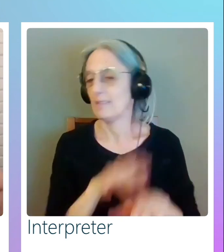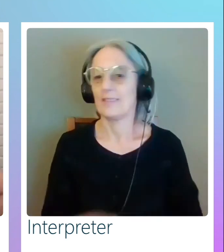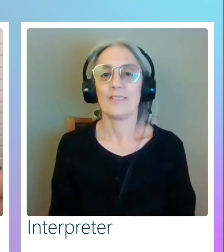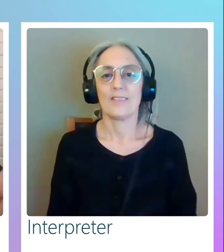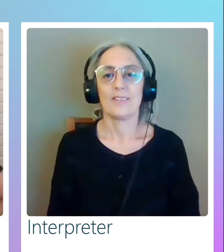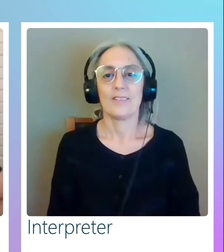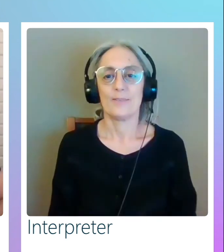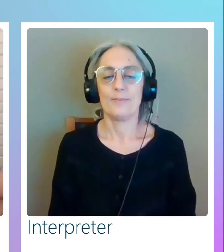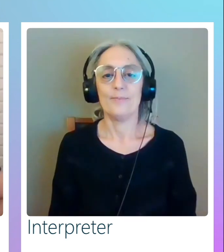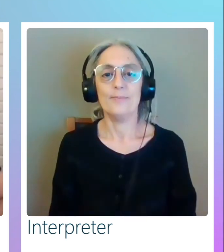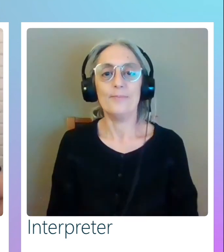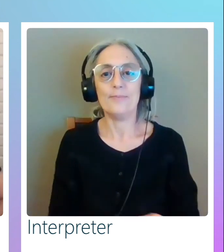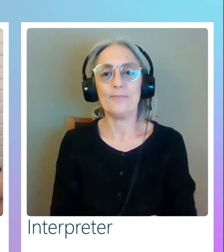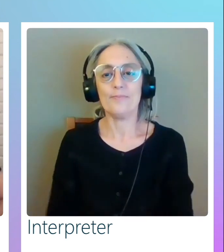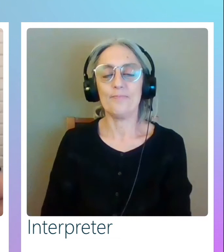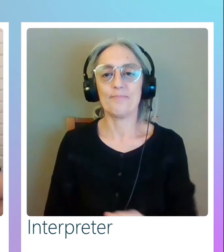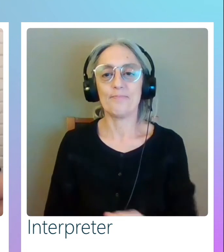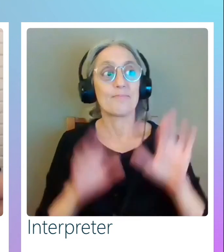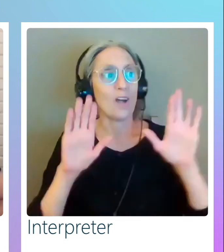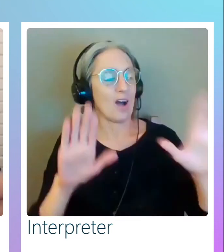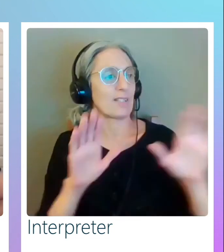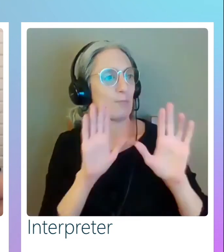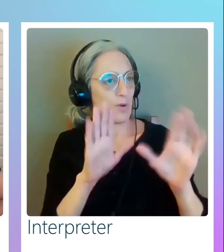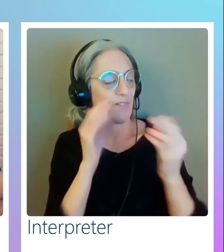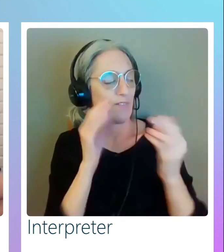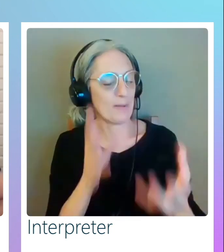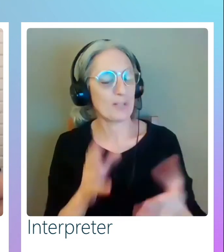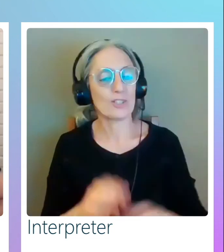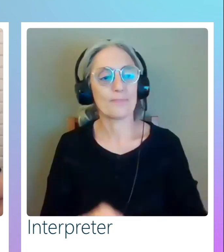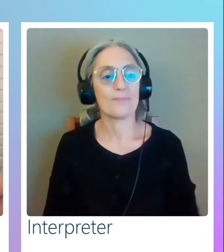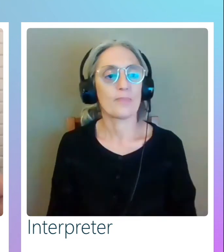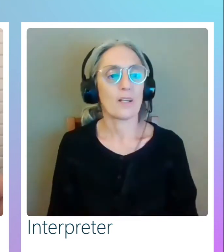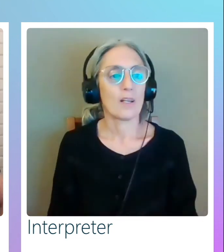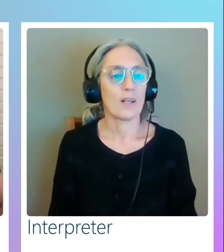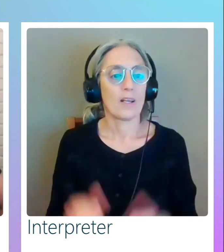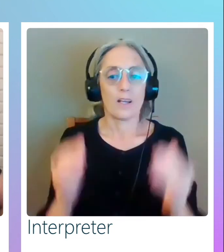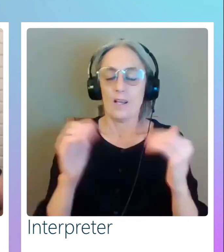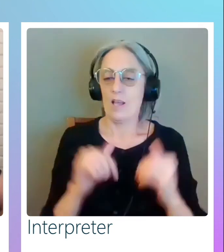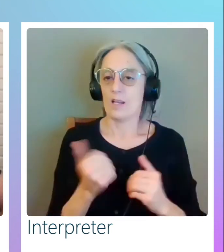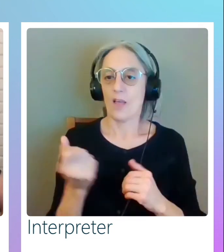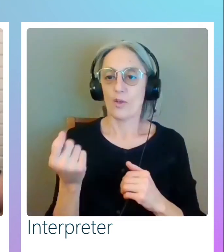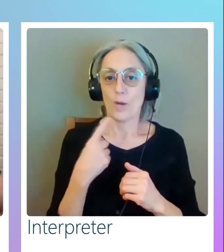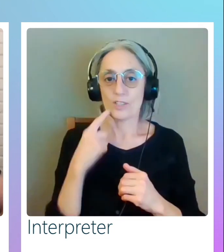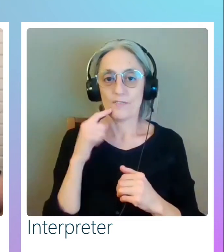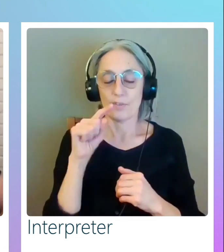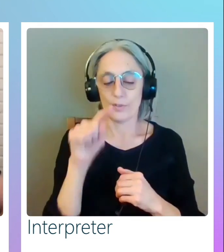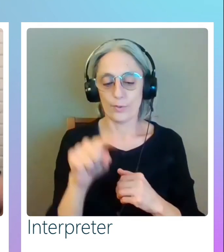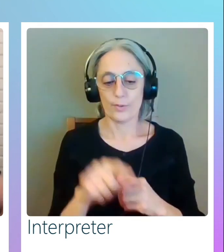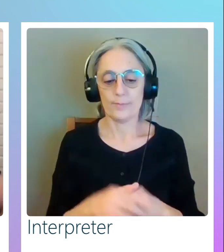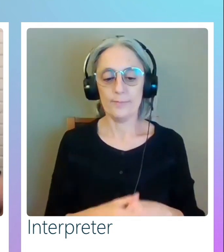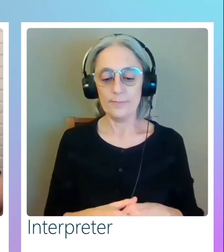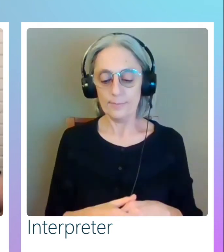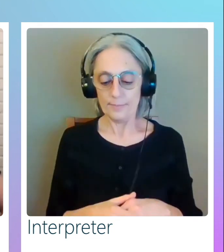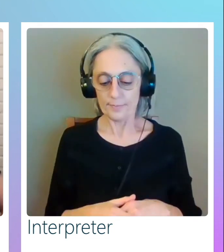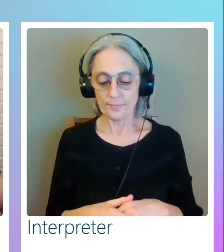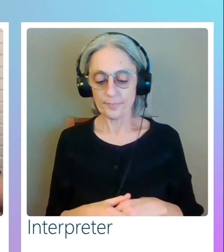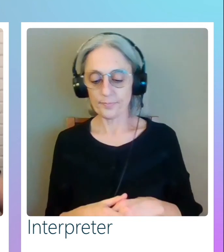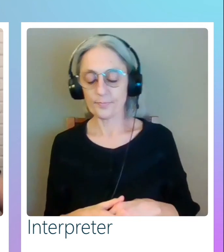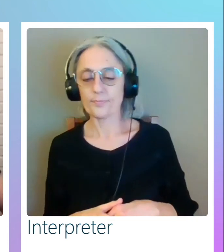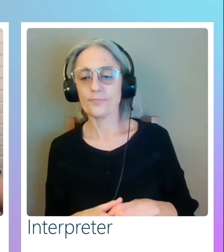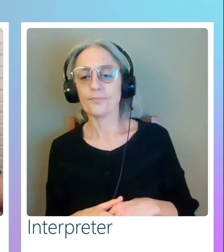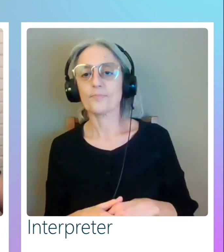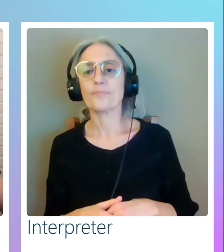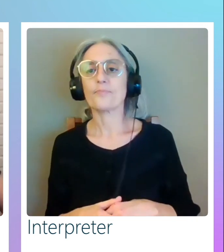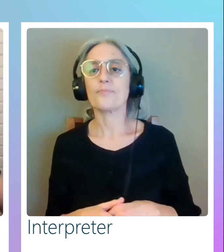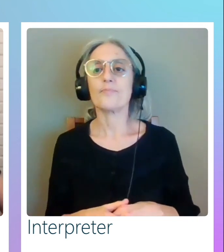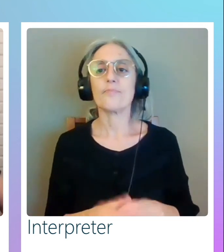It's awesome. Great info. All right, so here's another one I got for you. How much